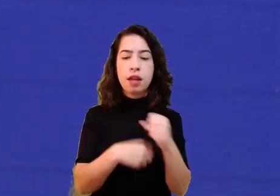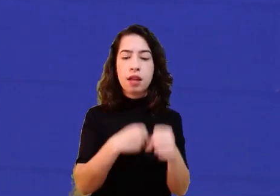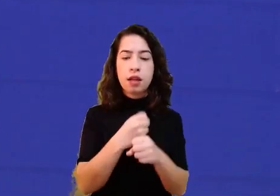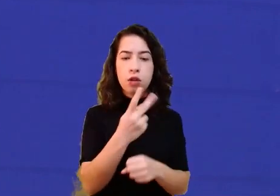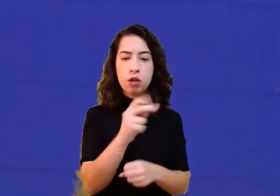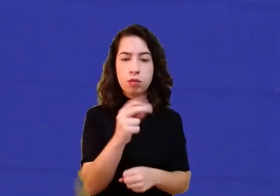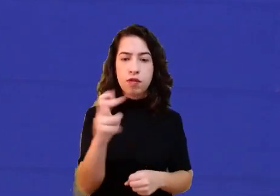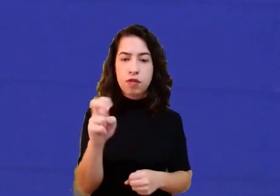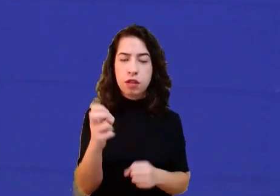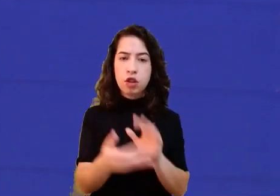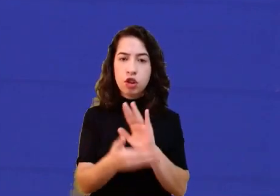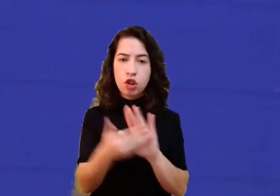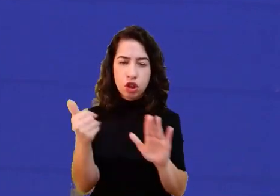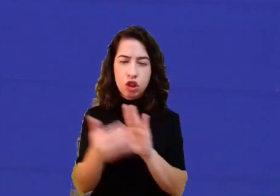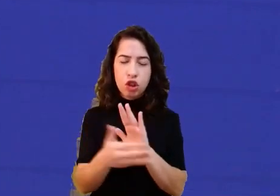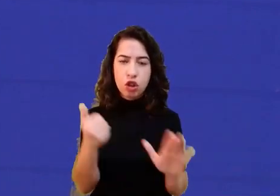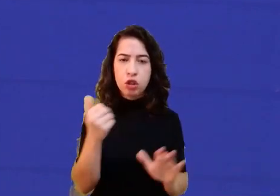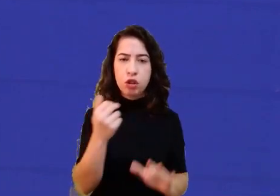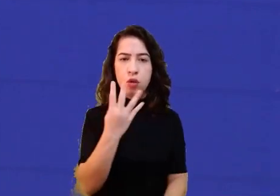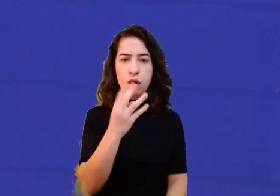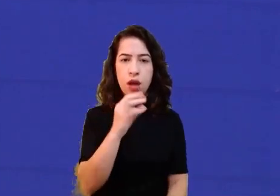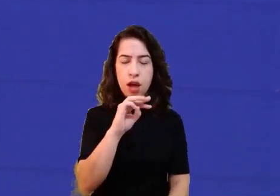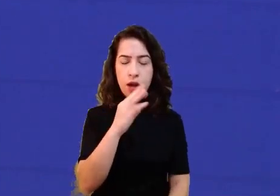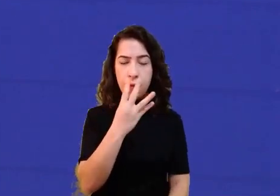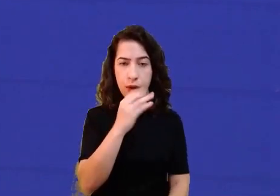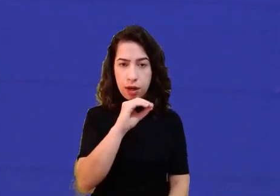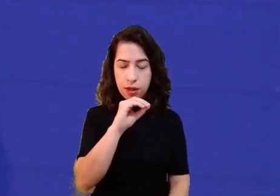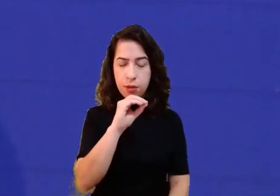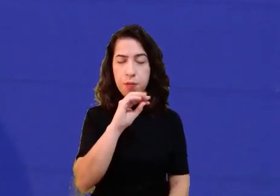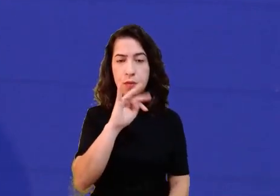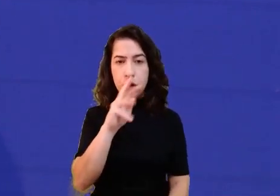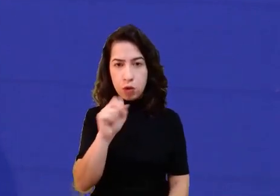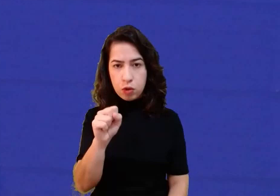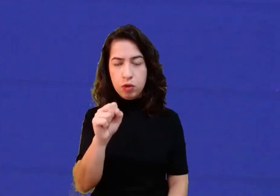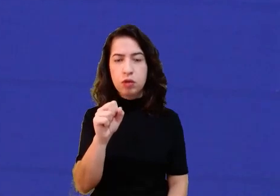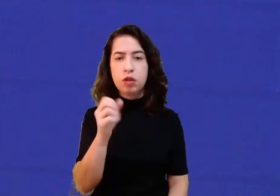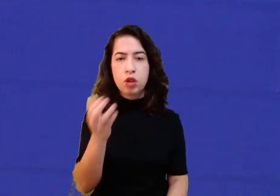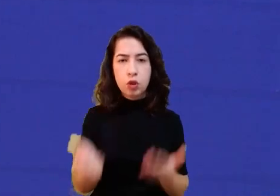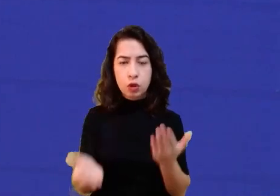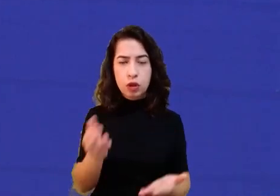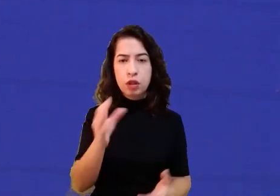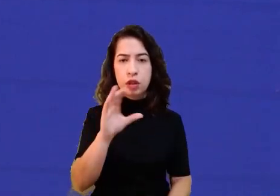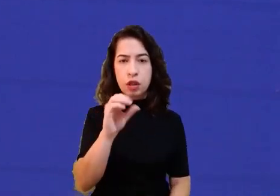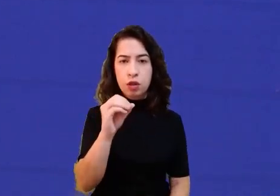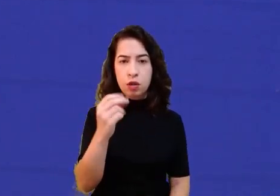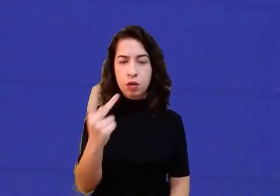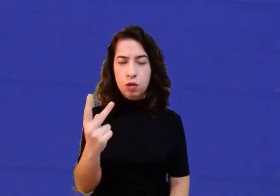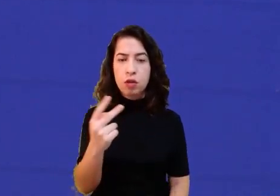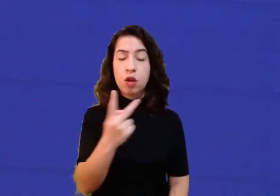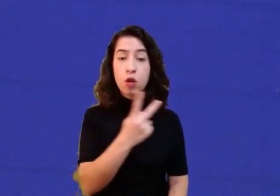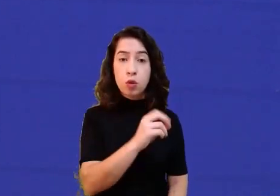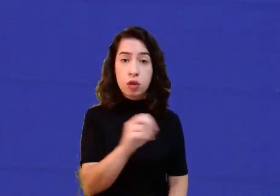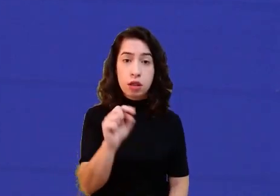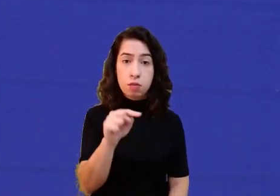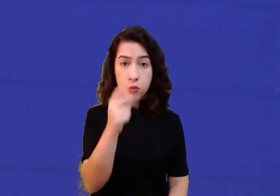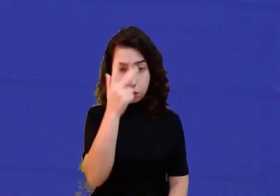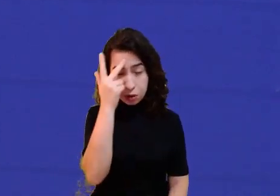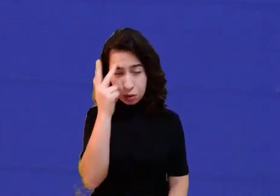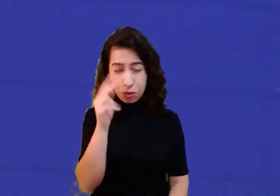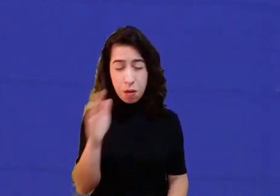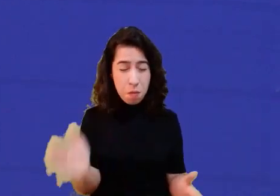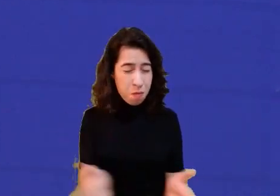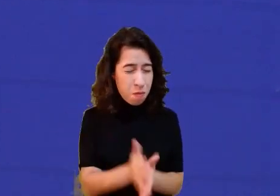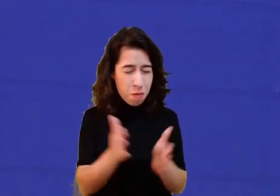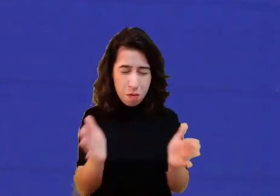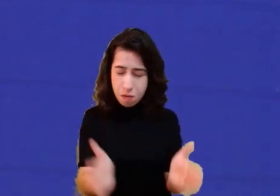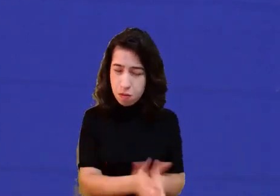remove 40 million tons of CO2 of the atmosphere, remove 200,000 people off the poverty line to offer them